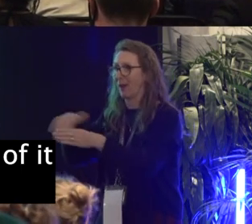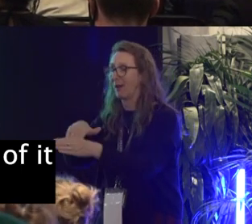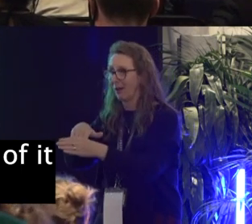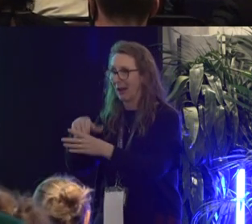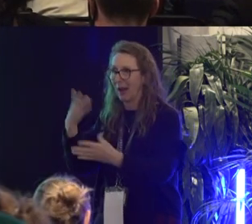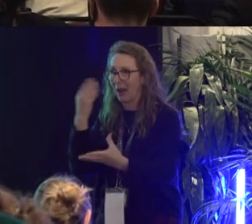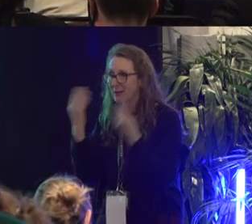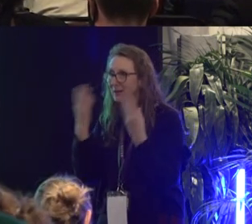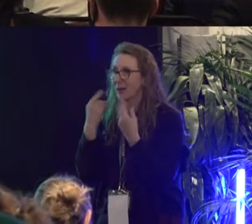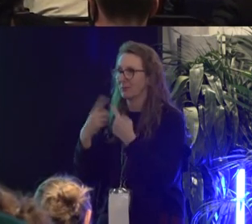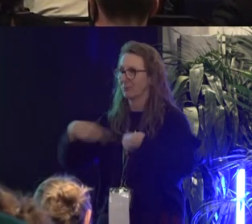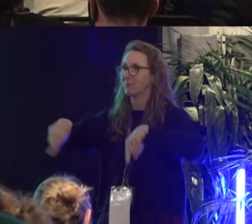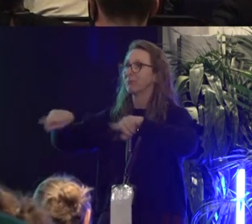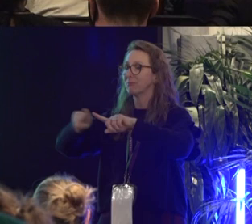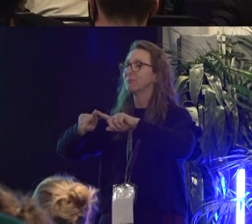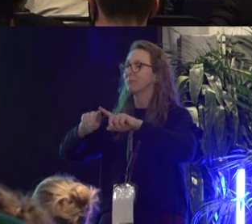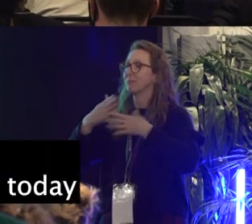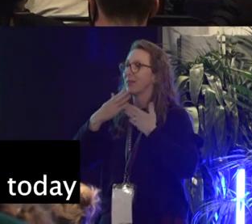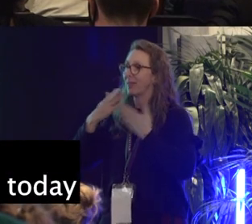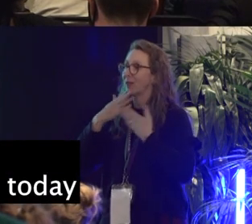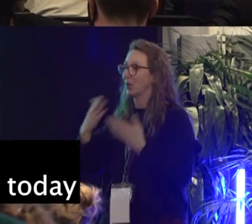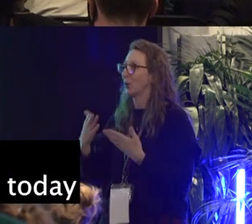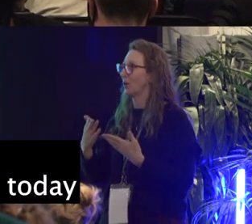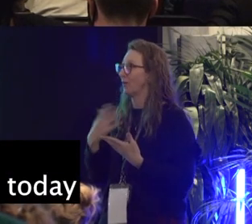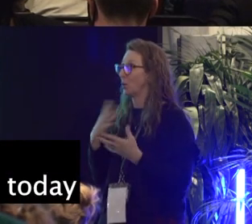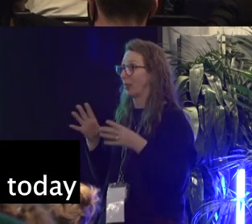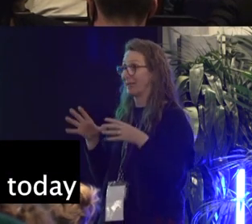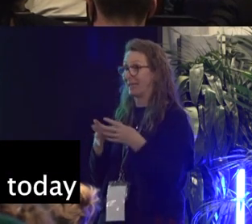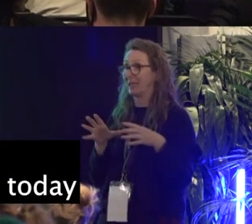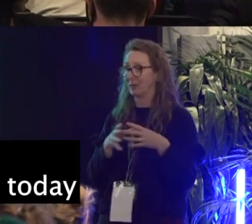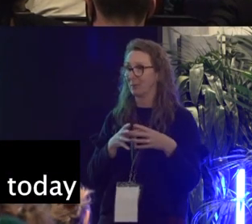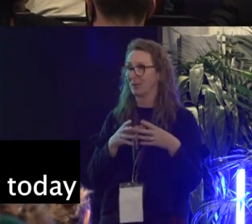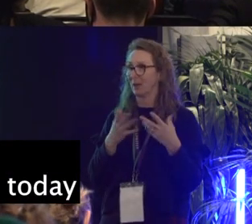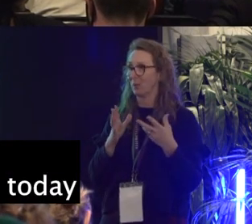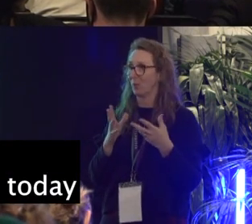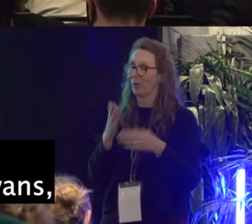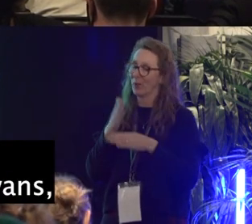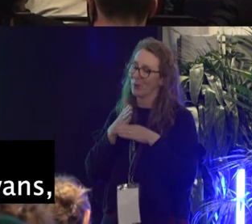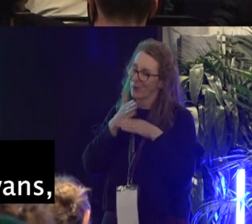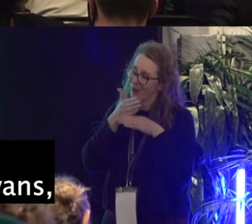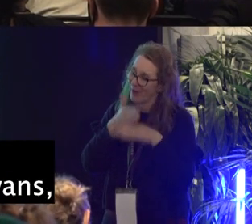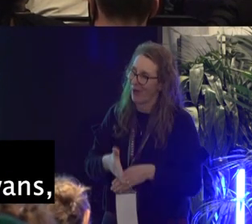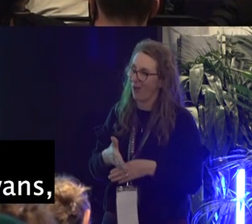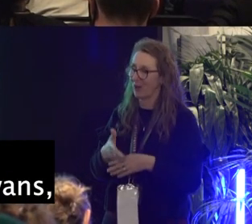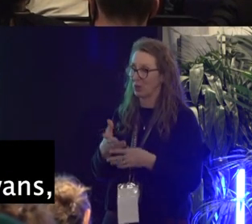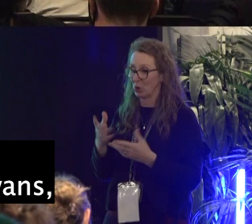to you all. Thank you, of course, for the teams that worked slavishly hard to get today